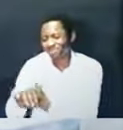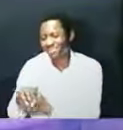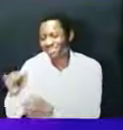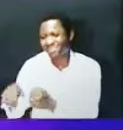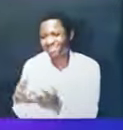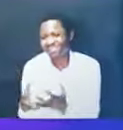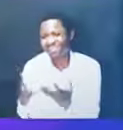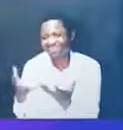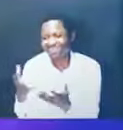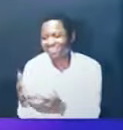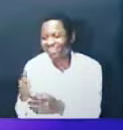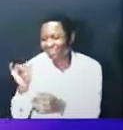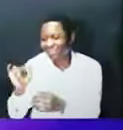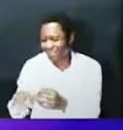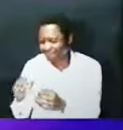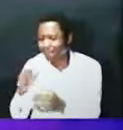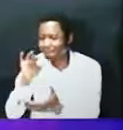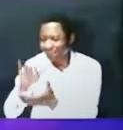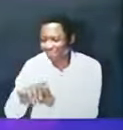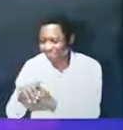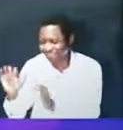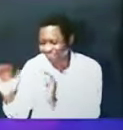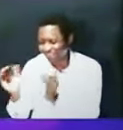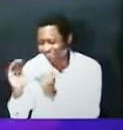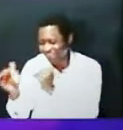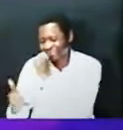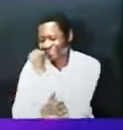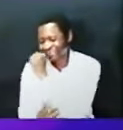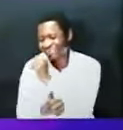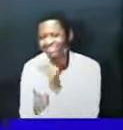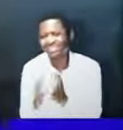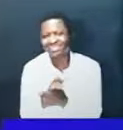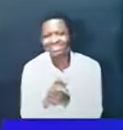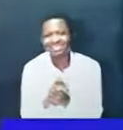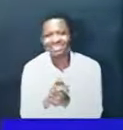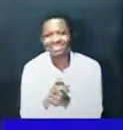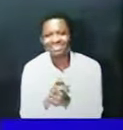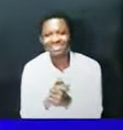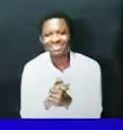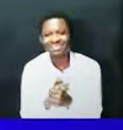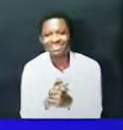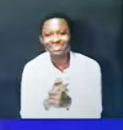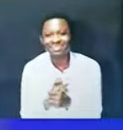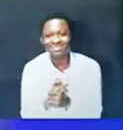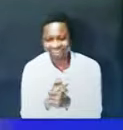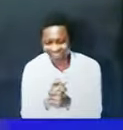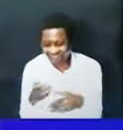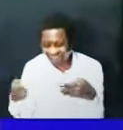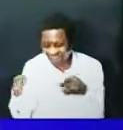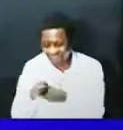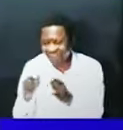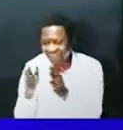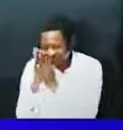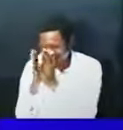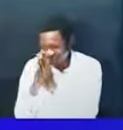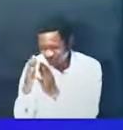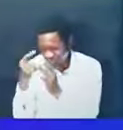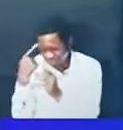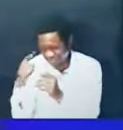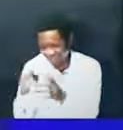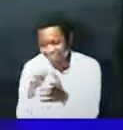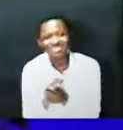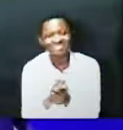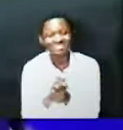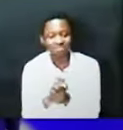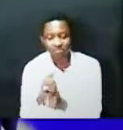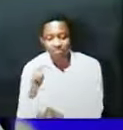Offer any agitation. Oh, so okay. When we close, we'll pray for you. Amen. Yeah.